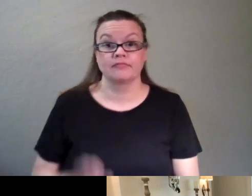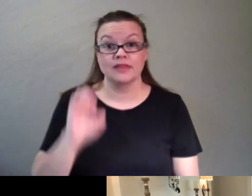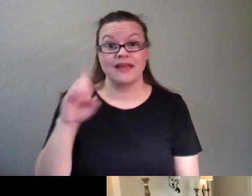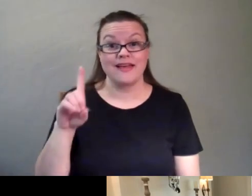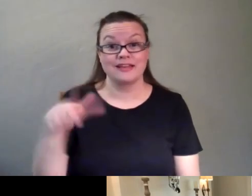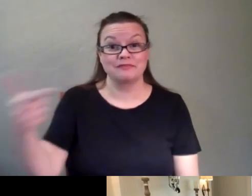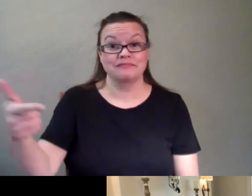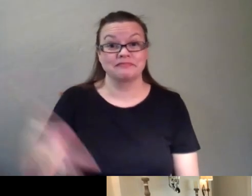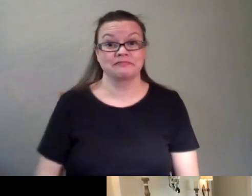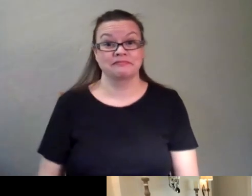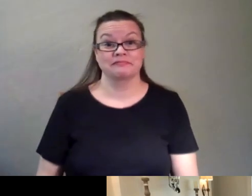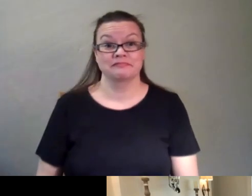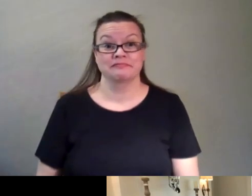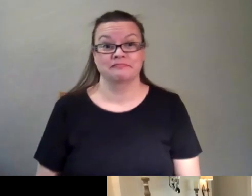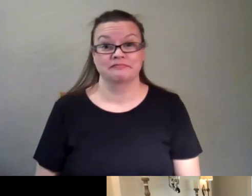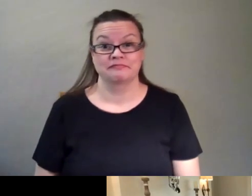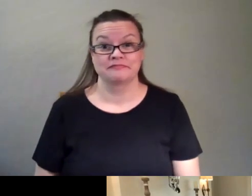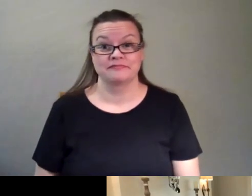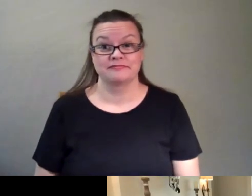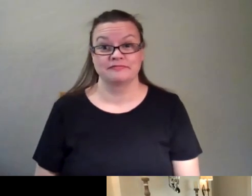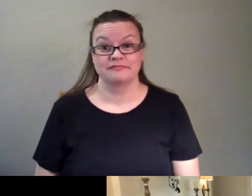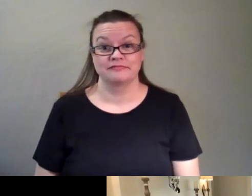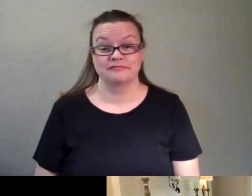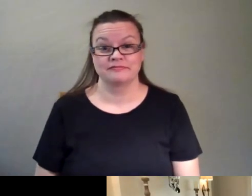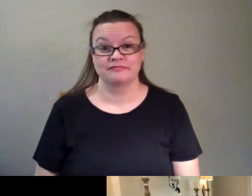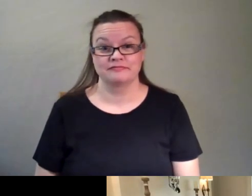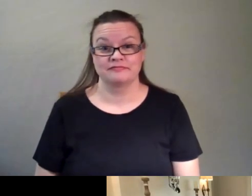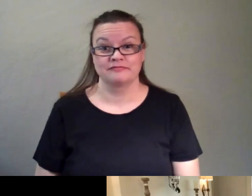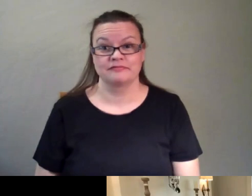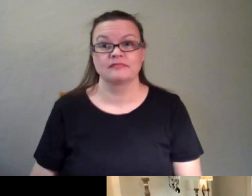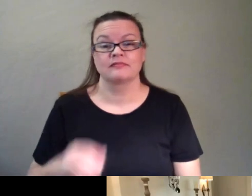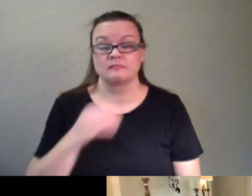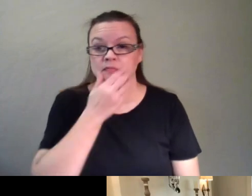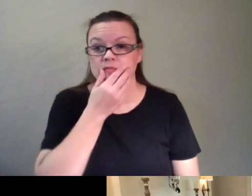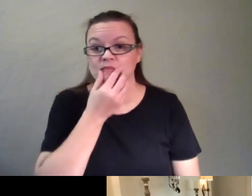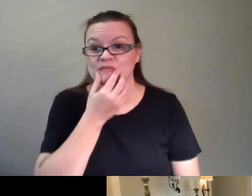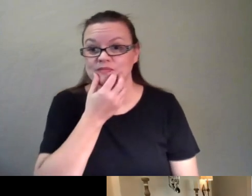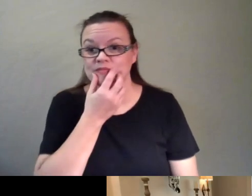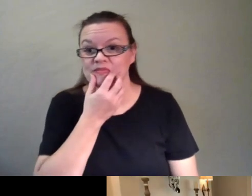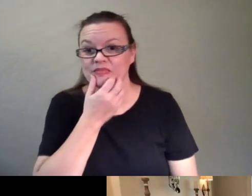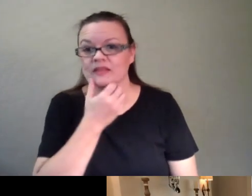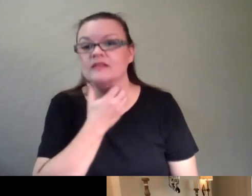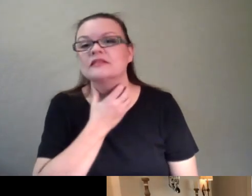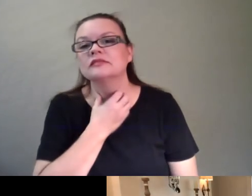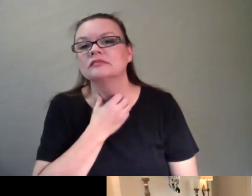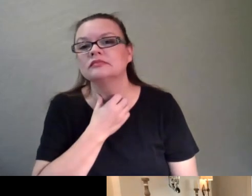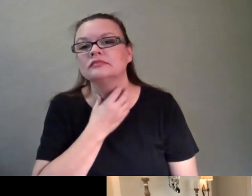to you for additional thoughts, and then we'll open it up to everybody's questions, and Rob, to your questions.